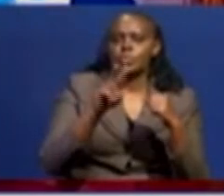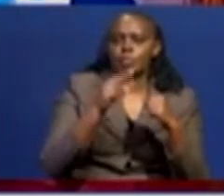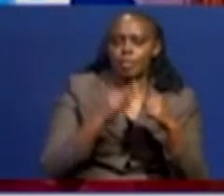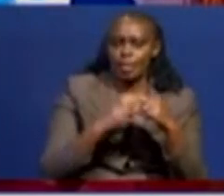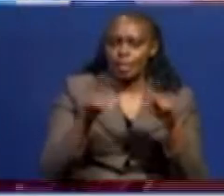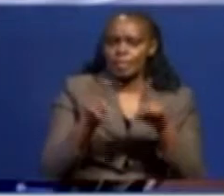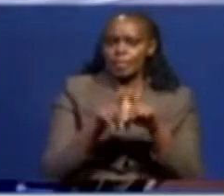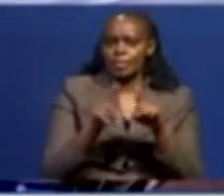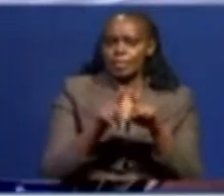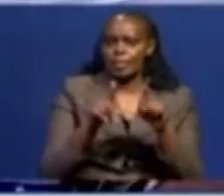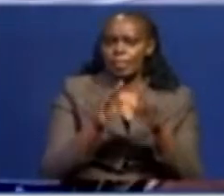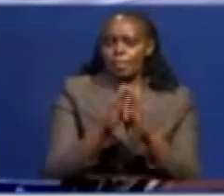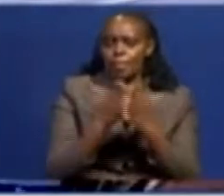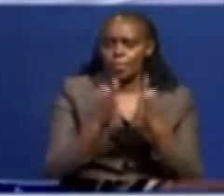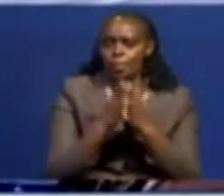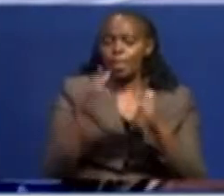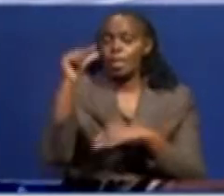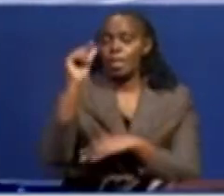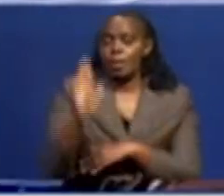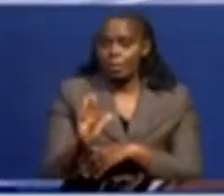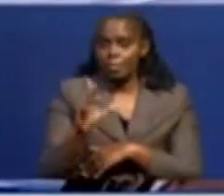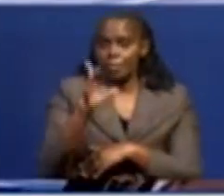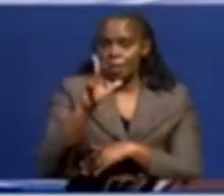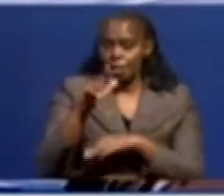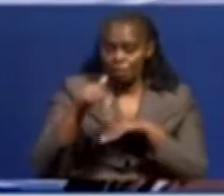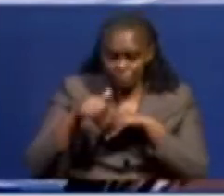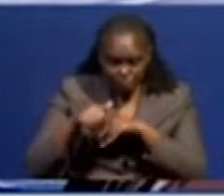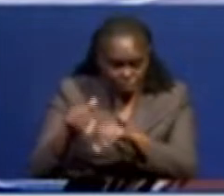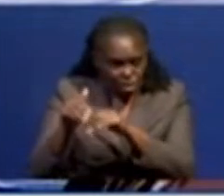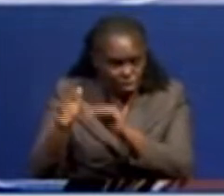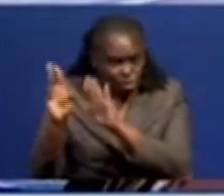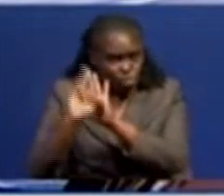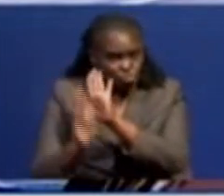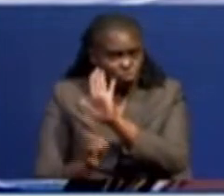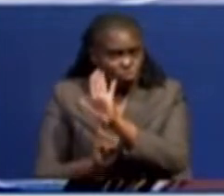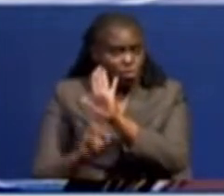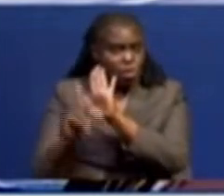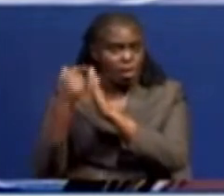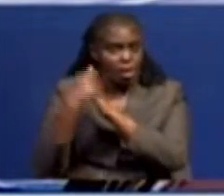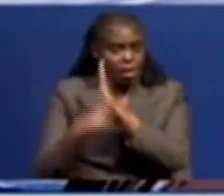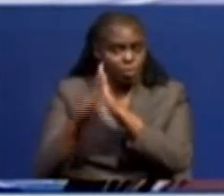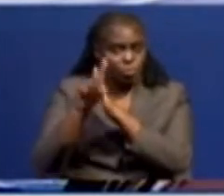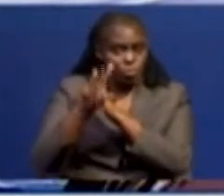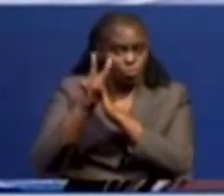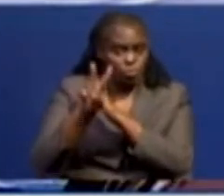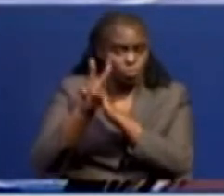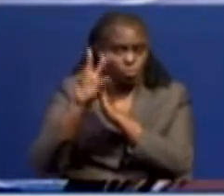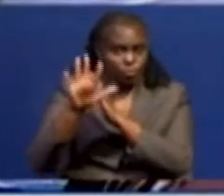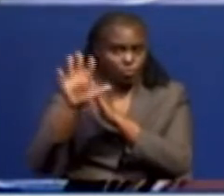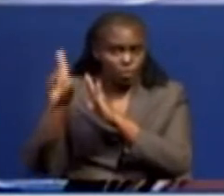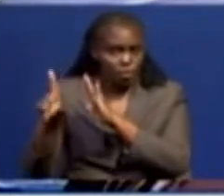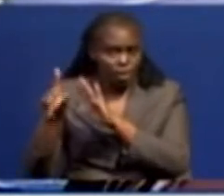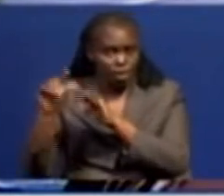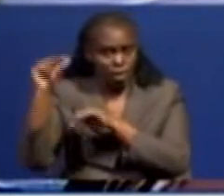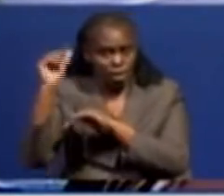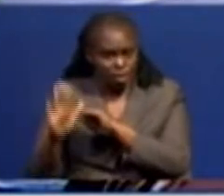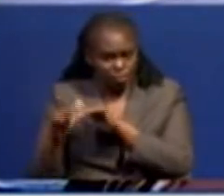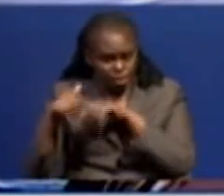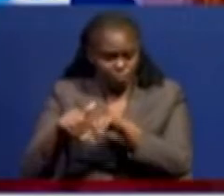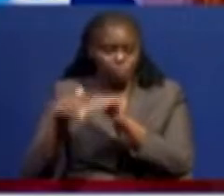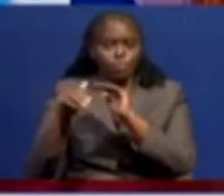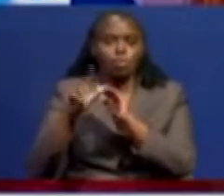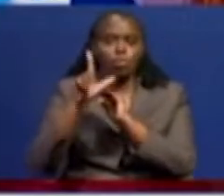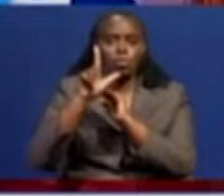same bundle. Did Governor Kawira follow the provisions of Article 251 of the